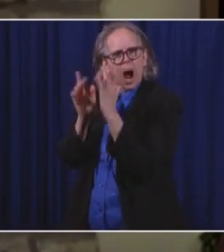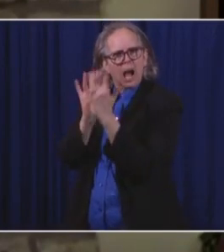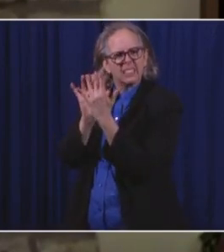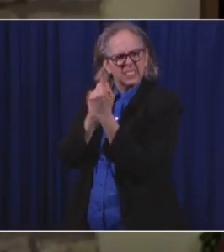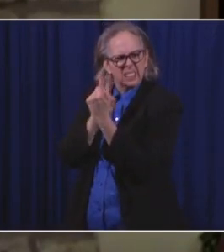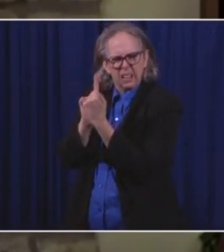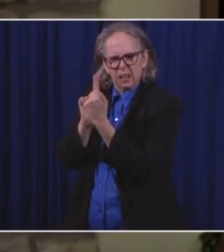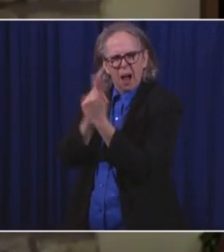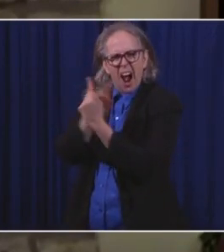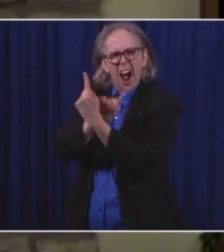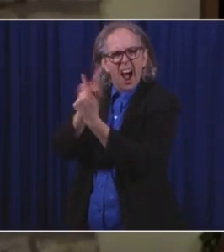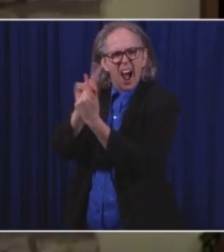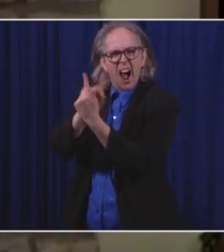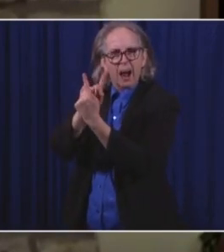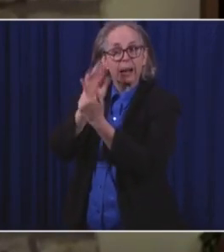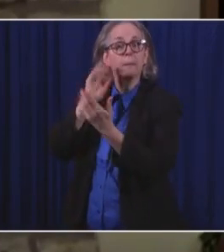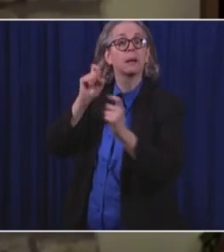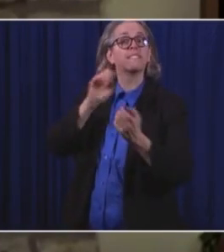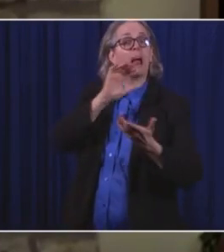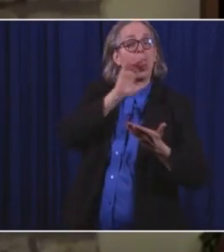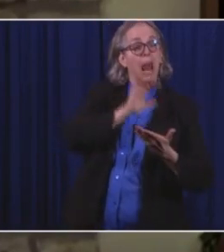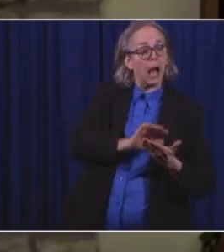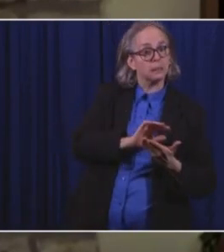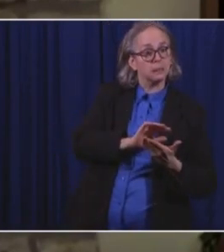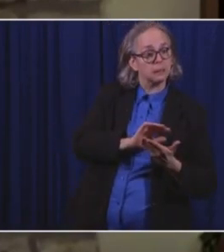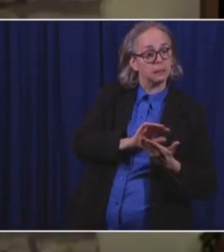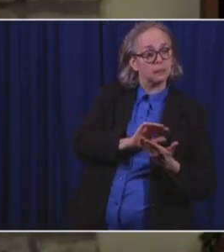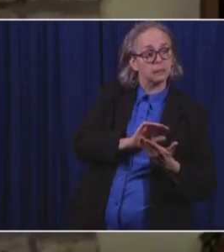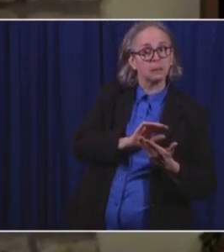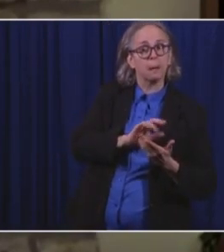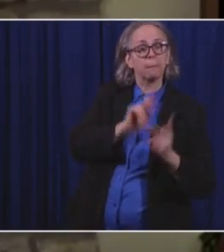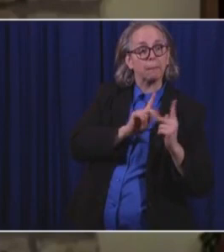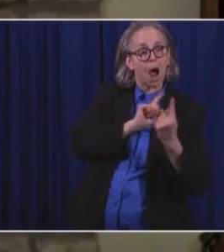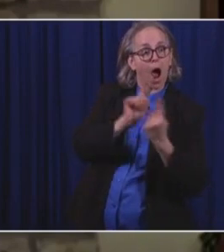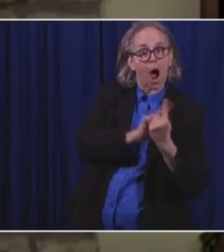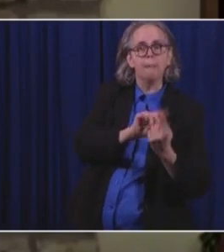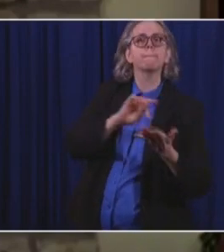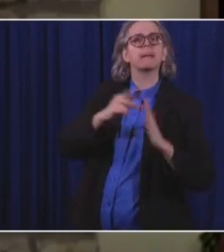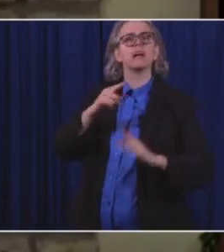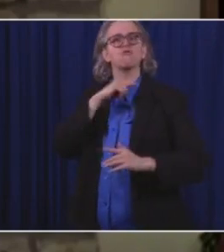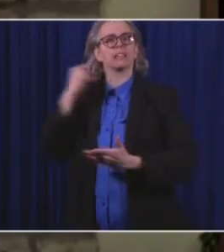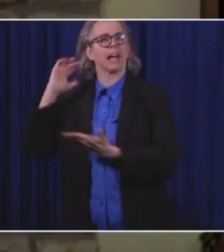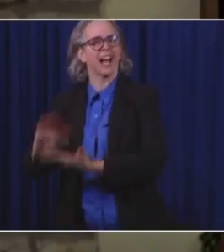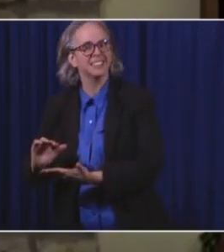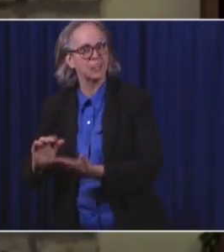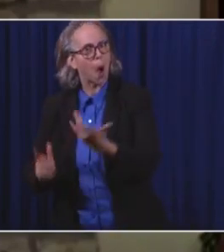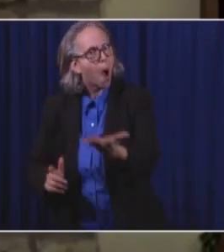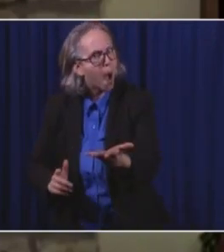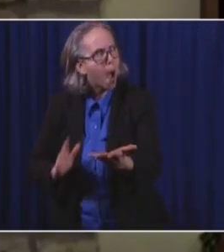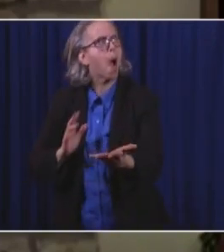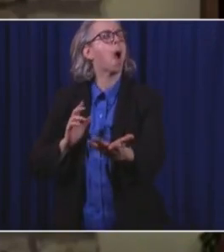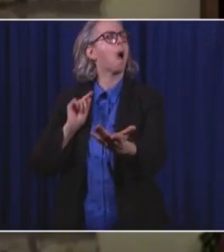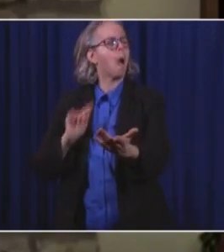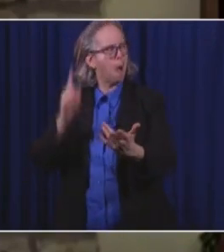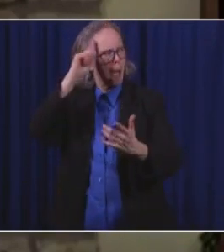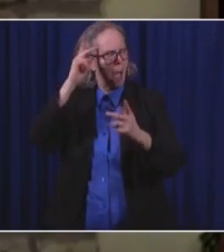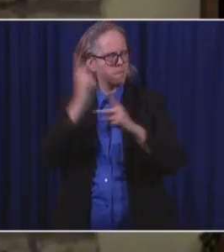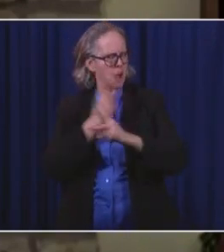reduce the spread of the virus. So if you can cut down on the time that people are